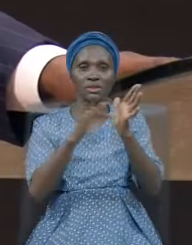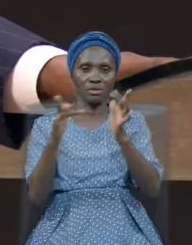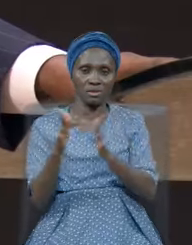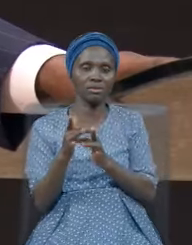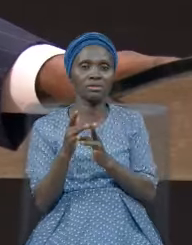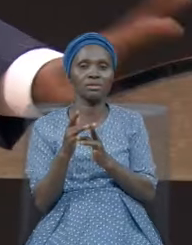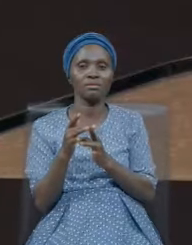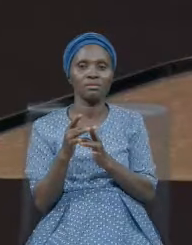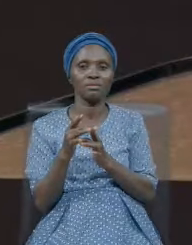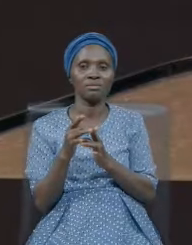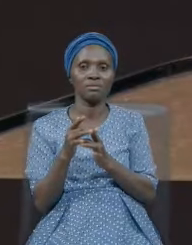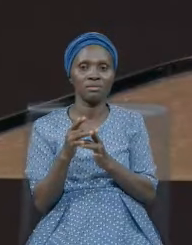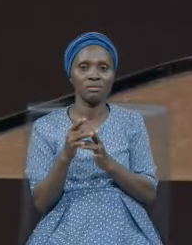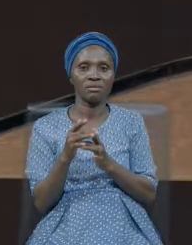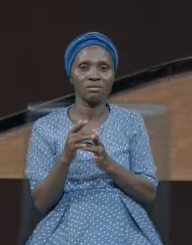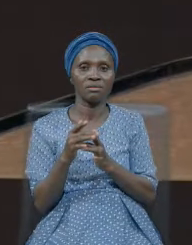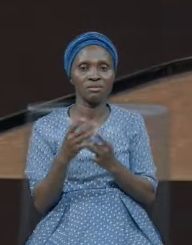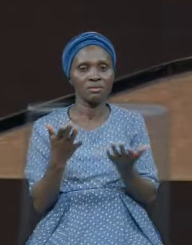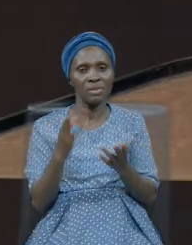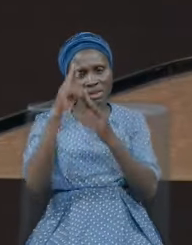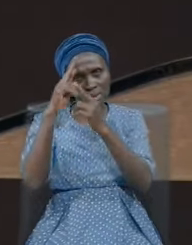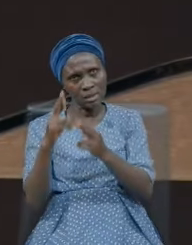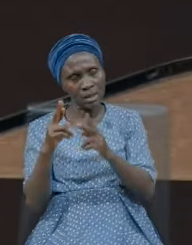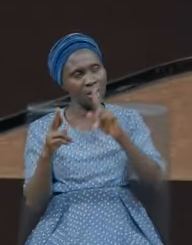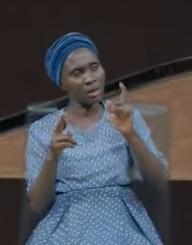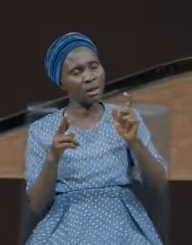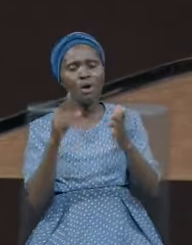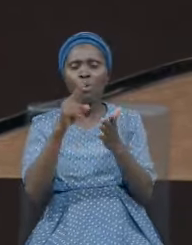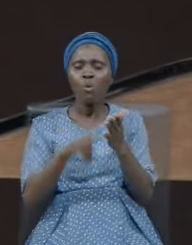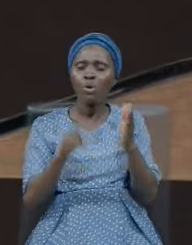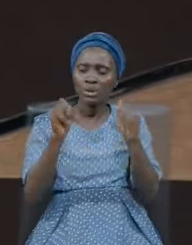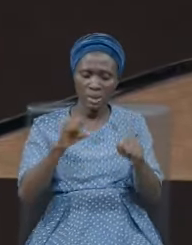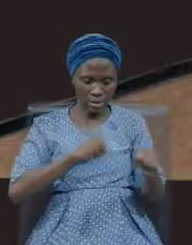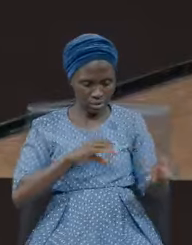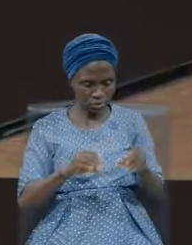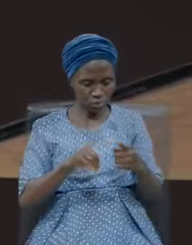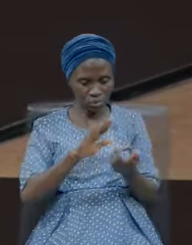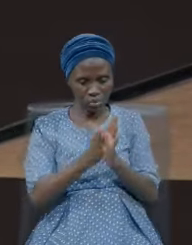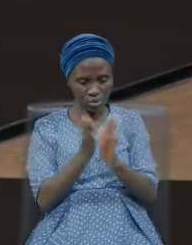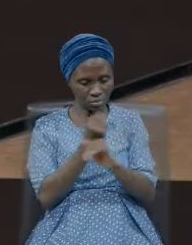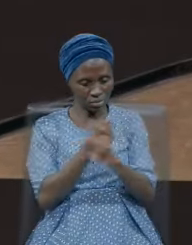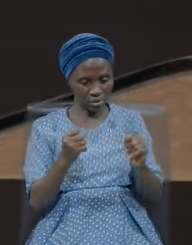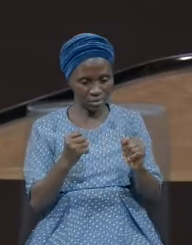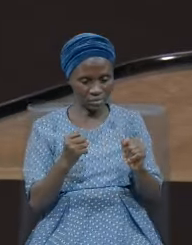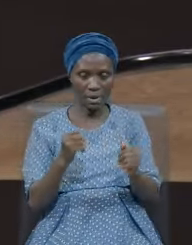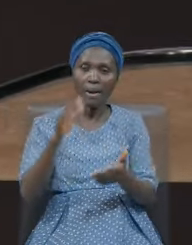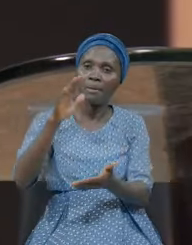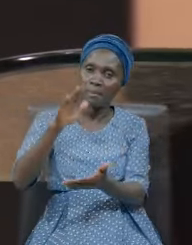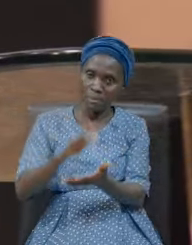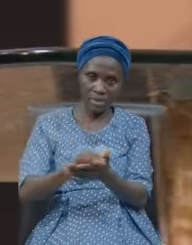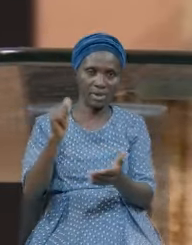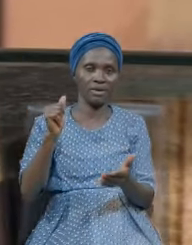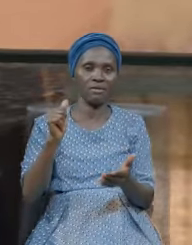Sirs, what must I do to be saved? Believe on the Lord Jesus